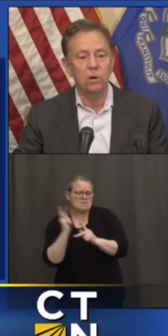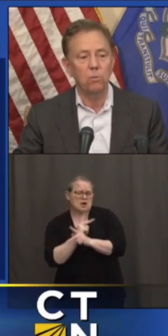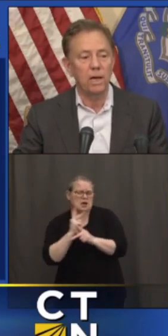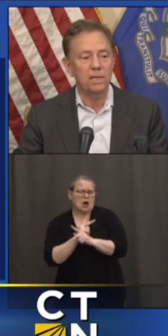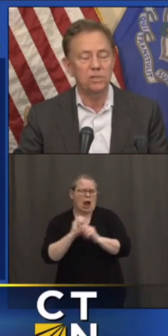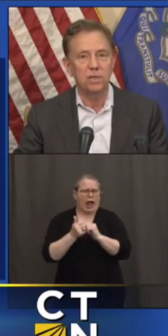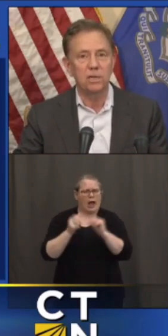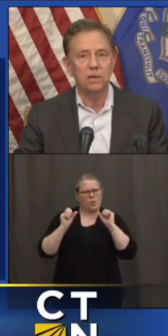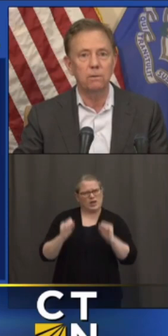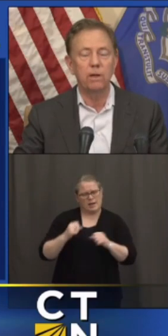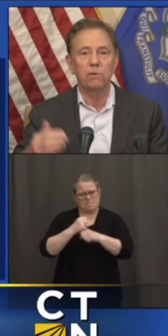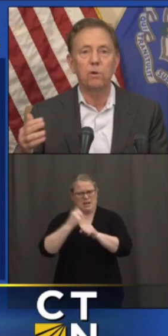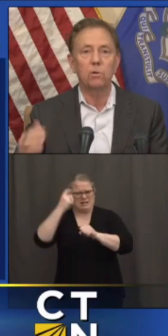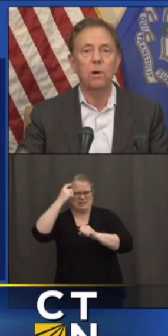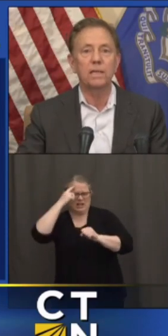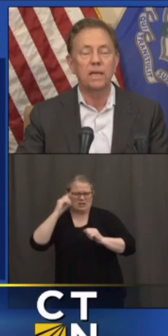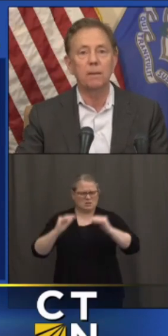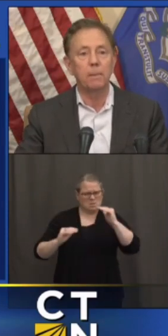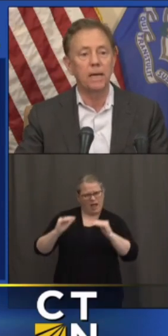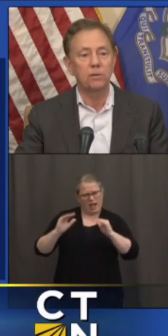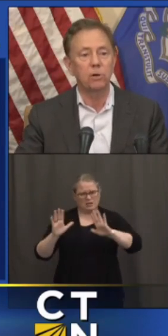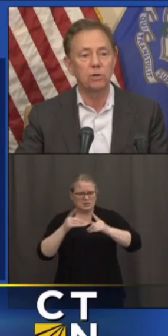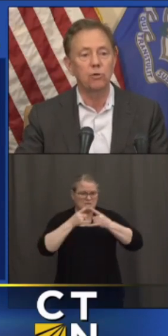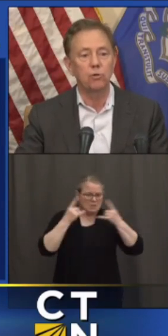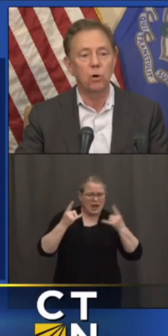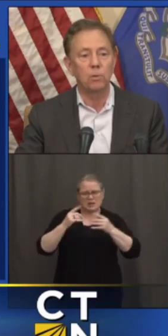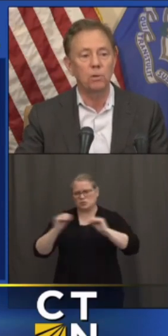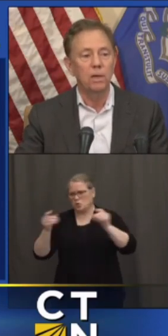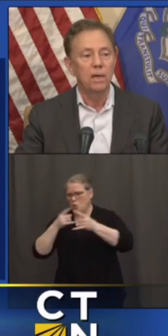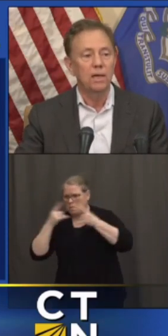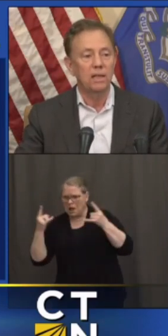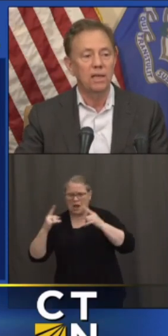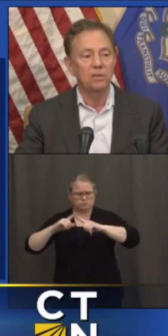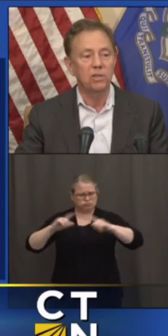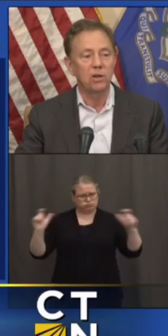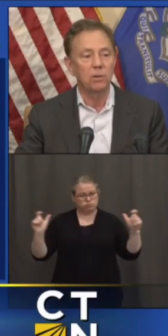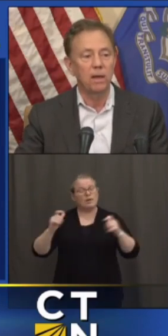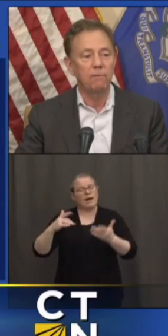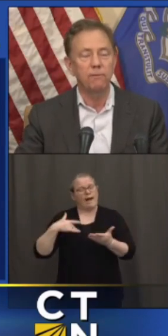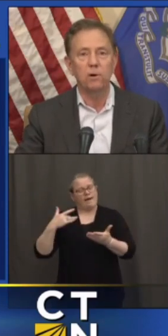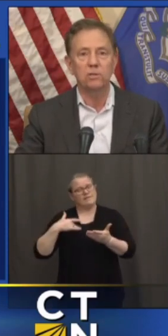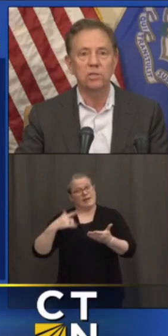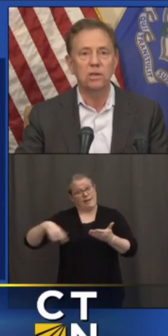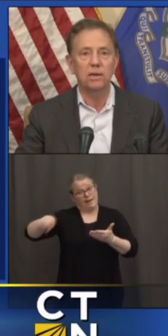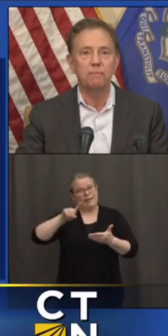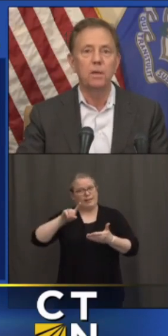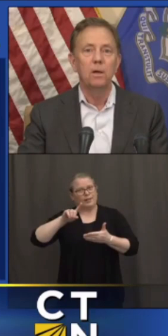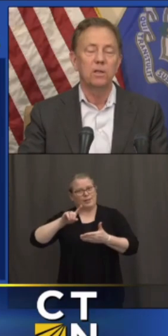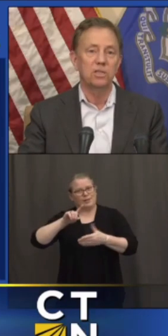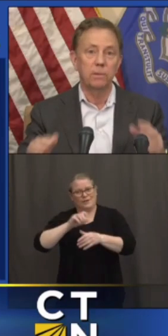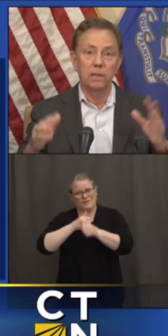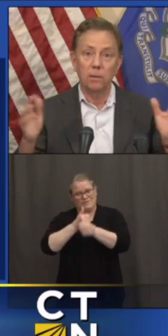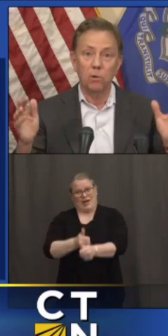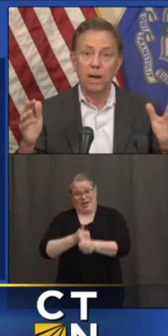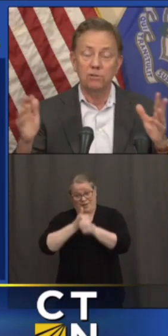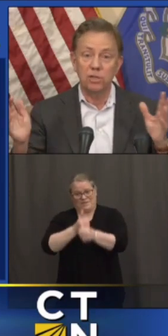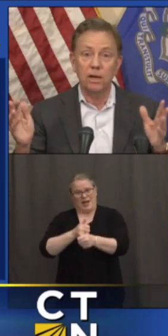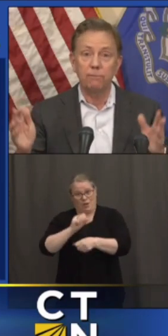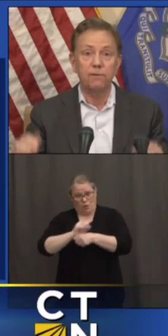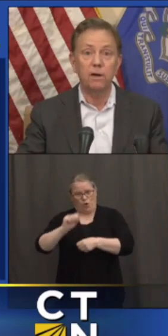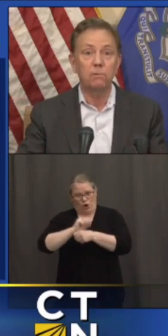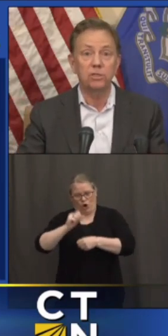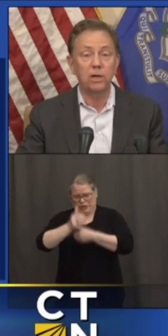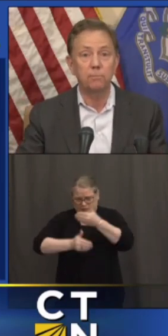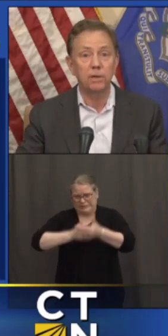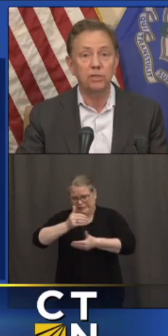these are all ways that we have earned the right to get back to our new normal. And I think you see on May 1st, there's going to be a little more